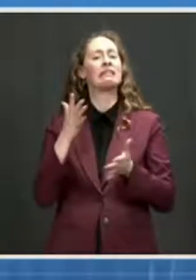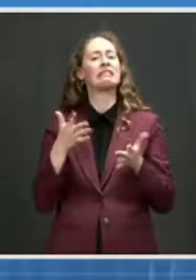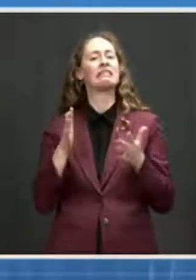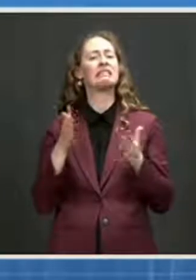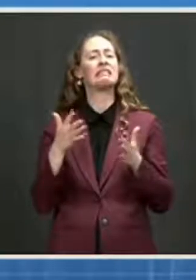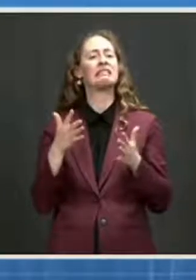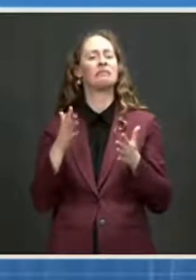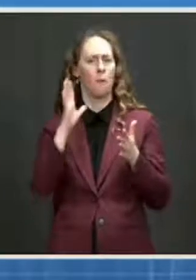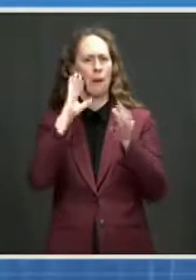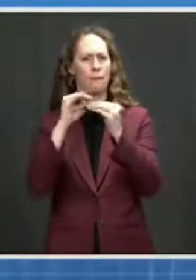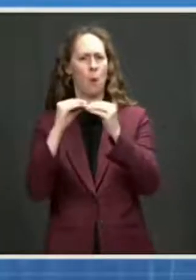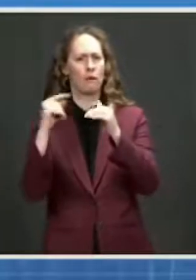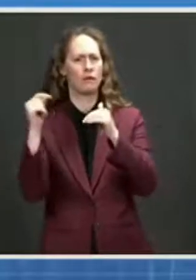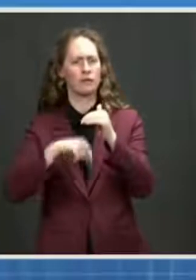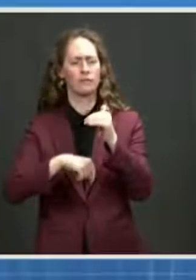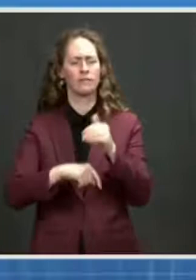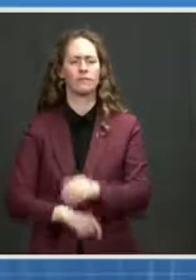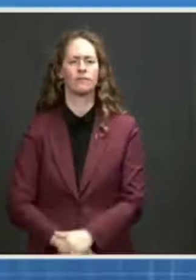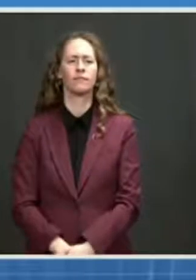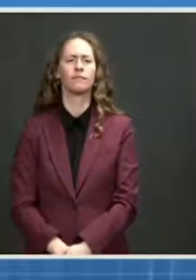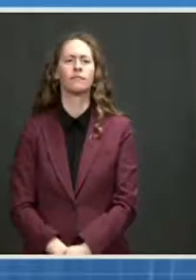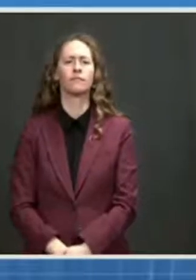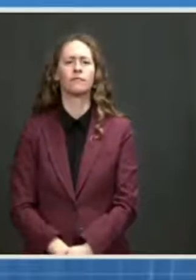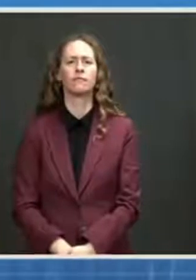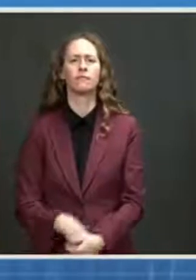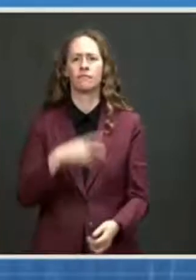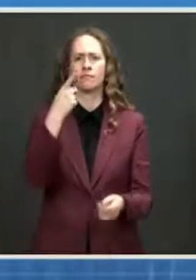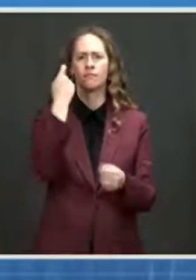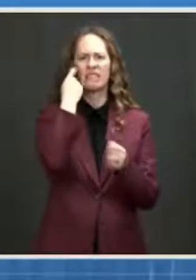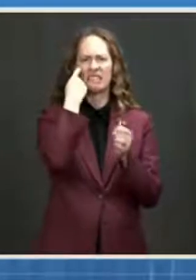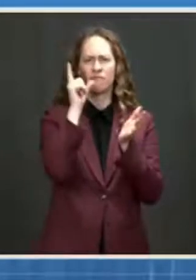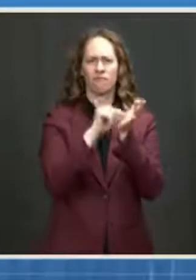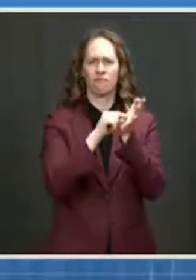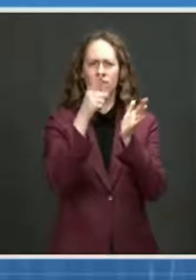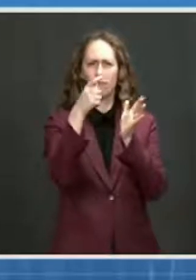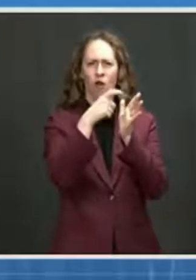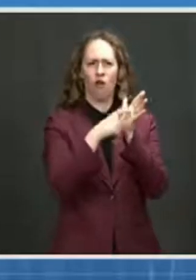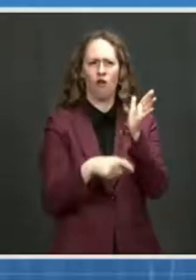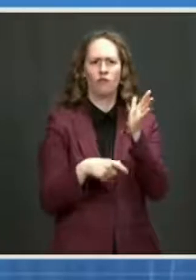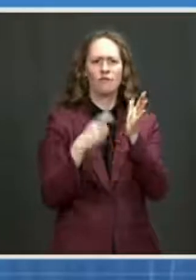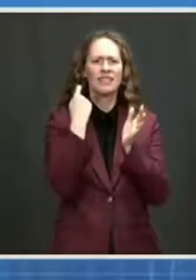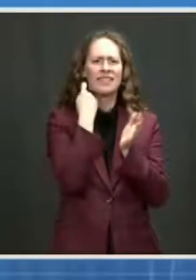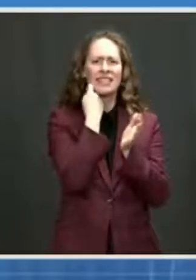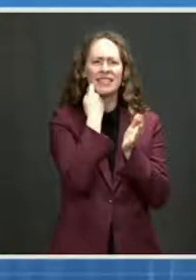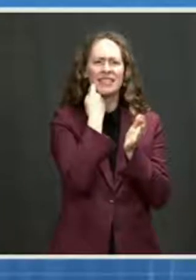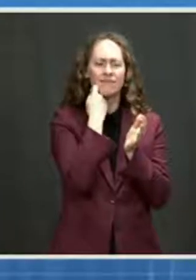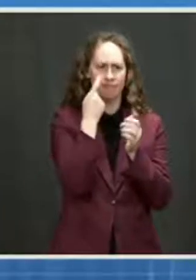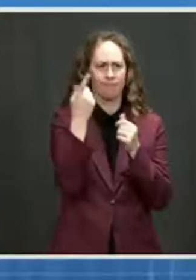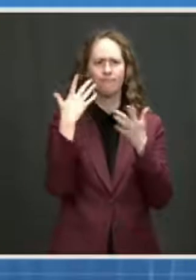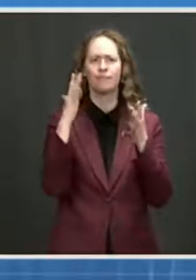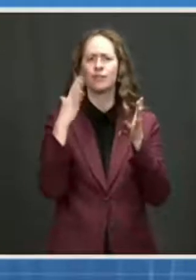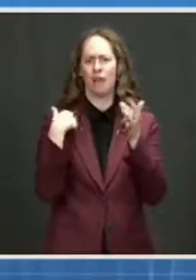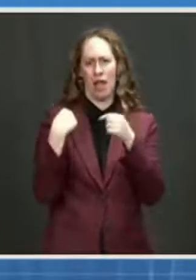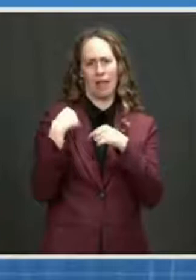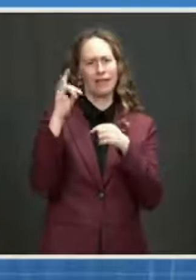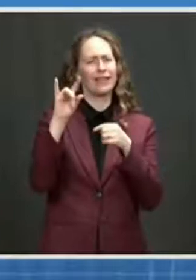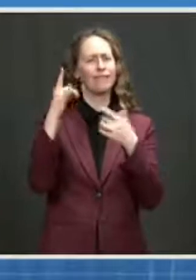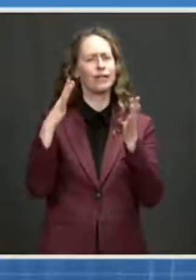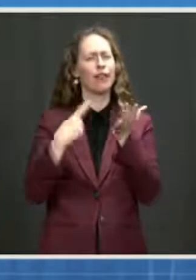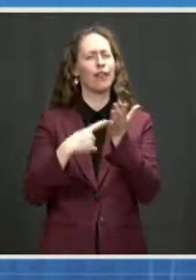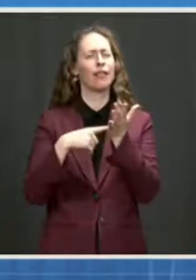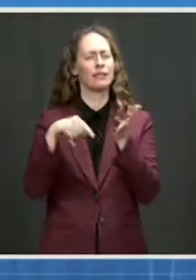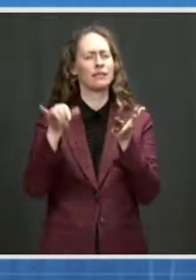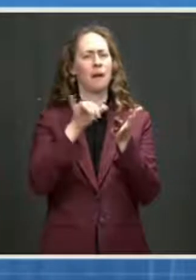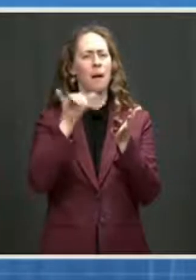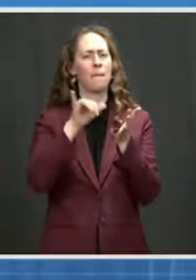is a publication from what I had mentioned to you at a previous briefing from Public Health England,